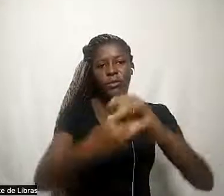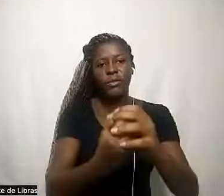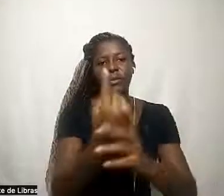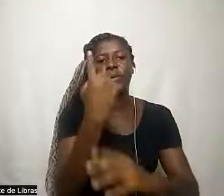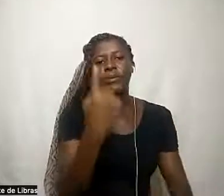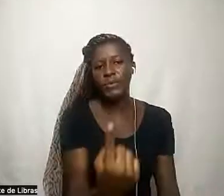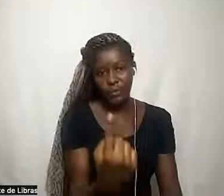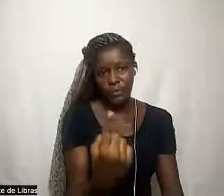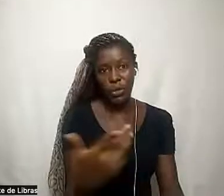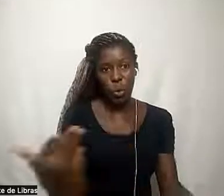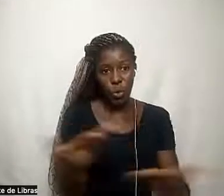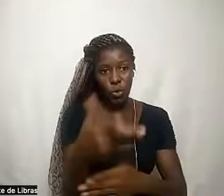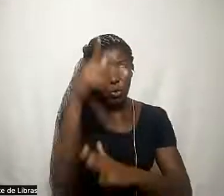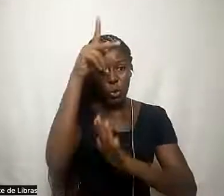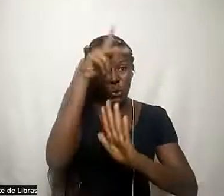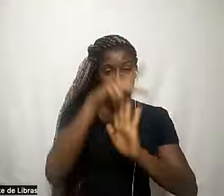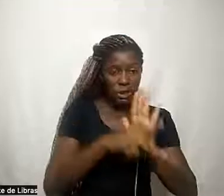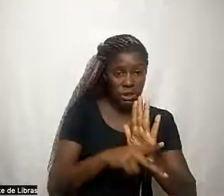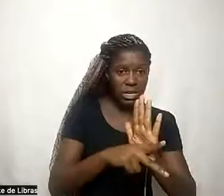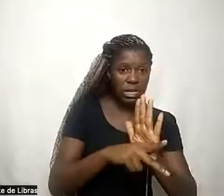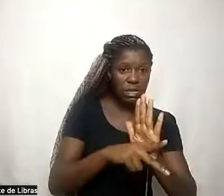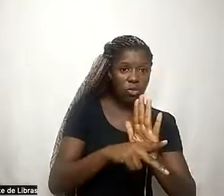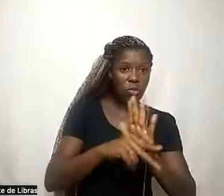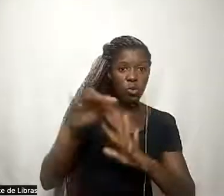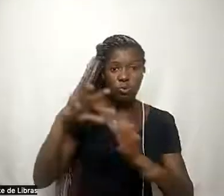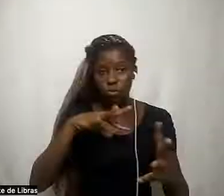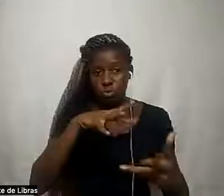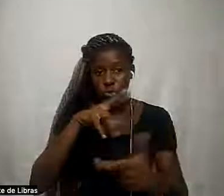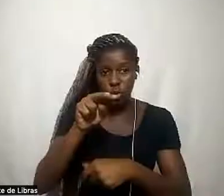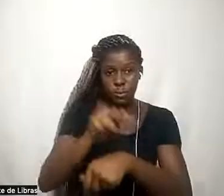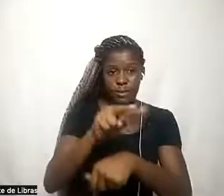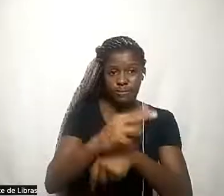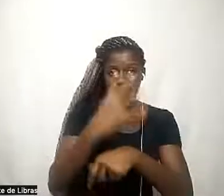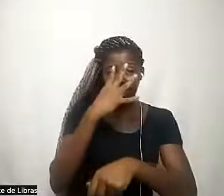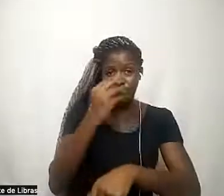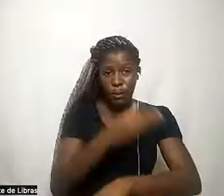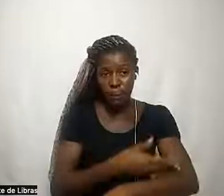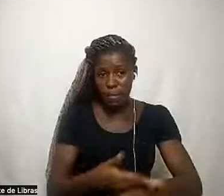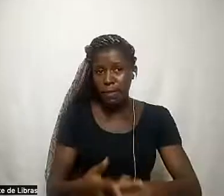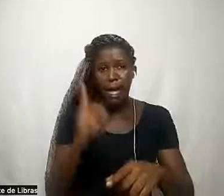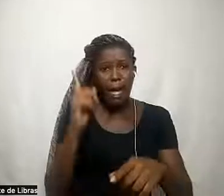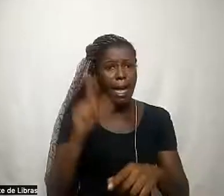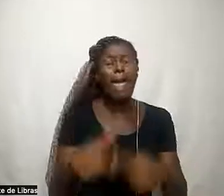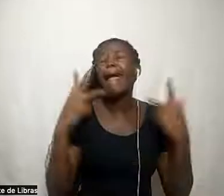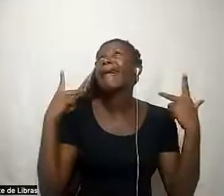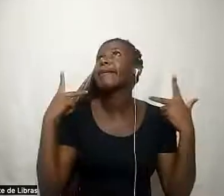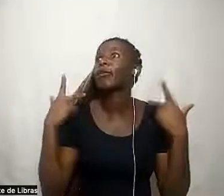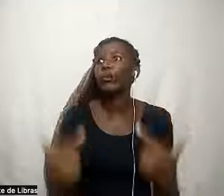the National Action Plan for Albatrosses, which is the national version for